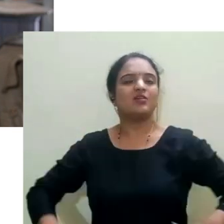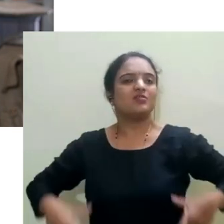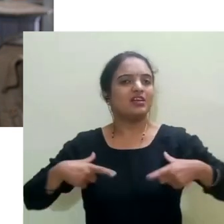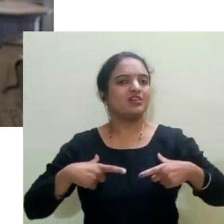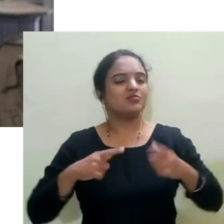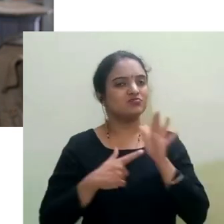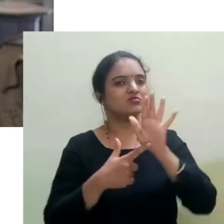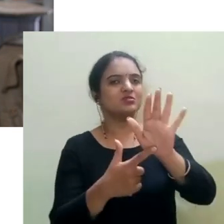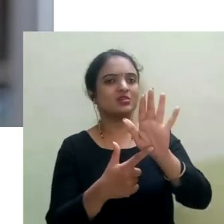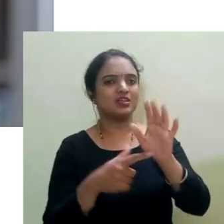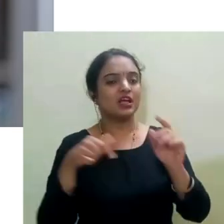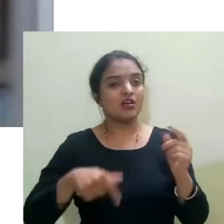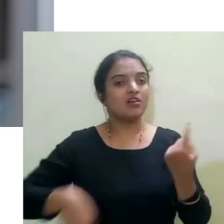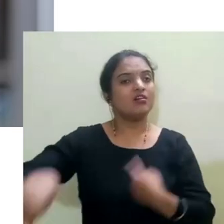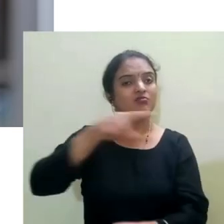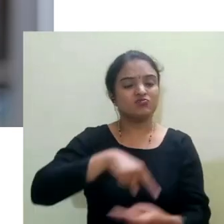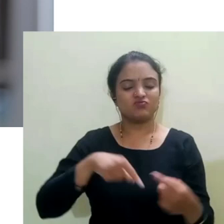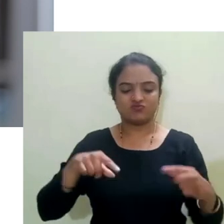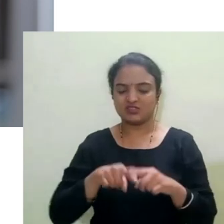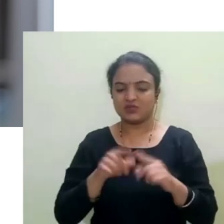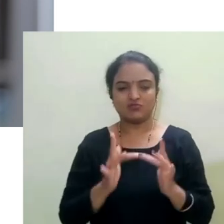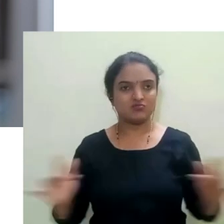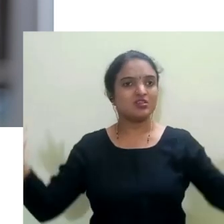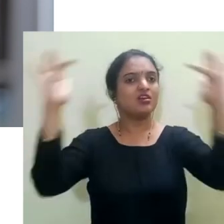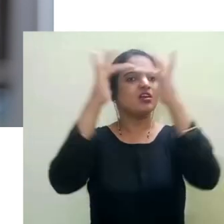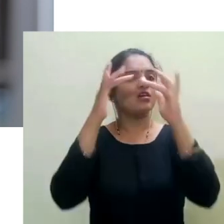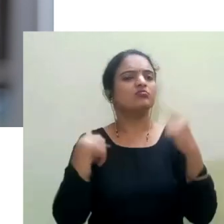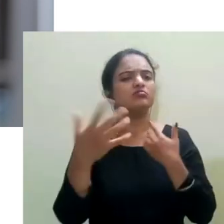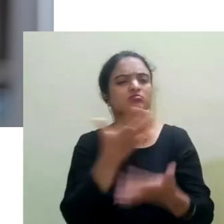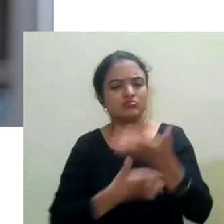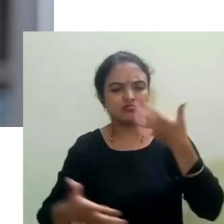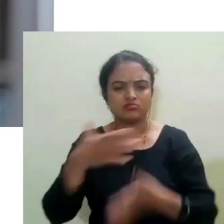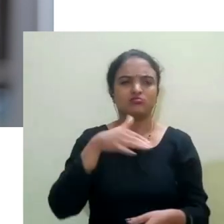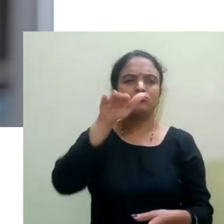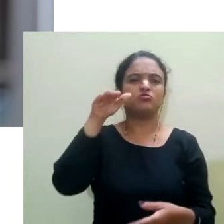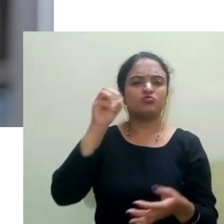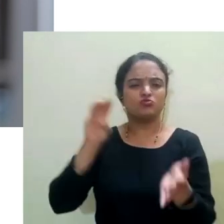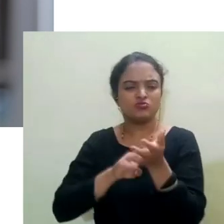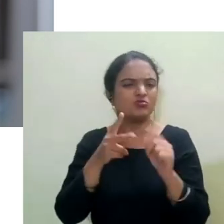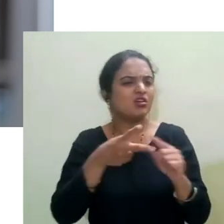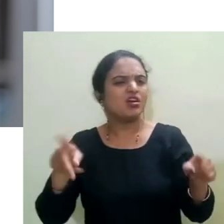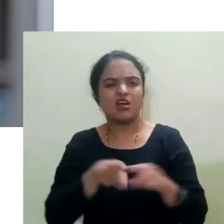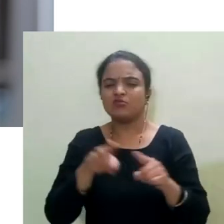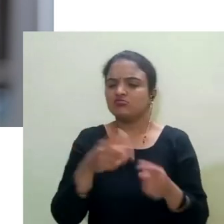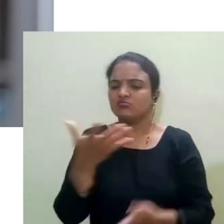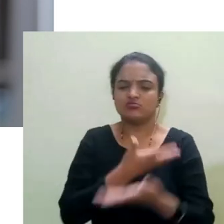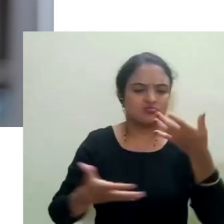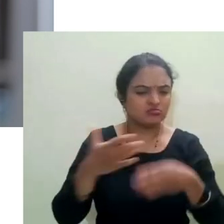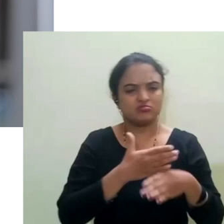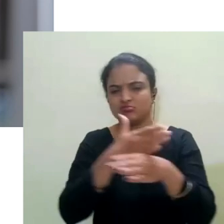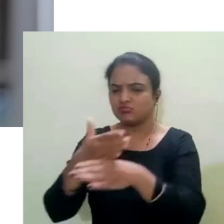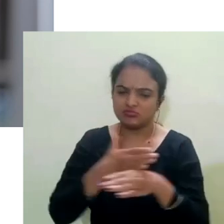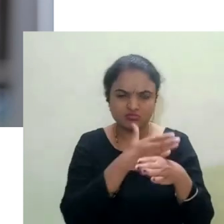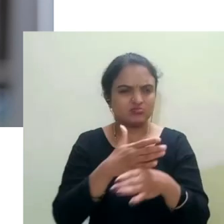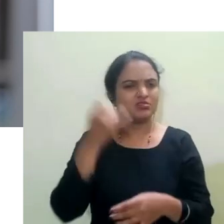with flickers of light. The endless opportunities of the virtual world became a canvas for us to reach audiences,